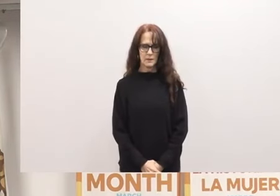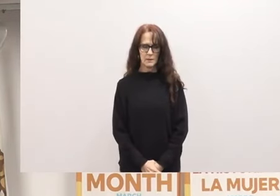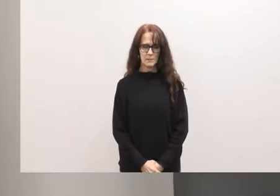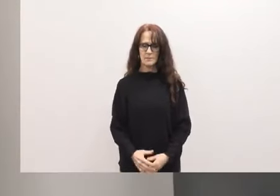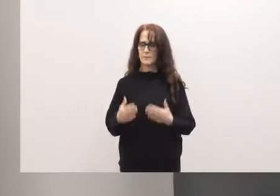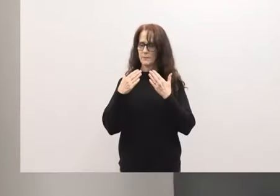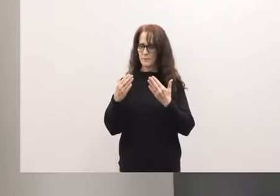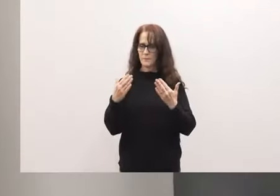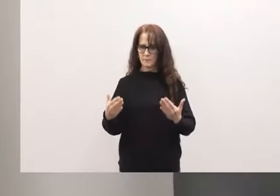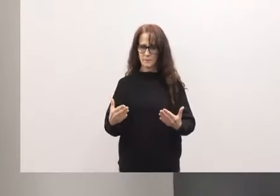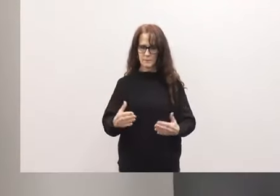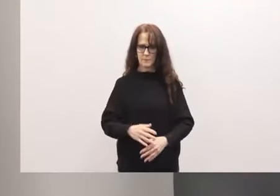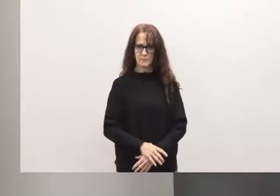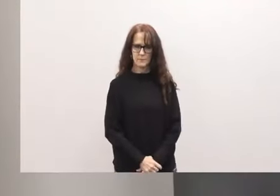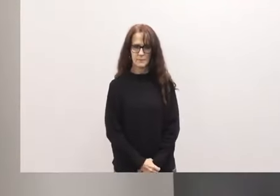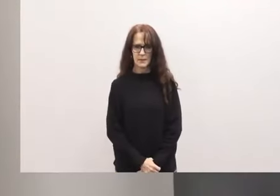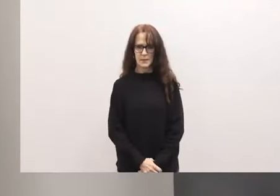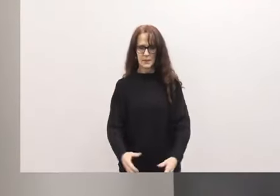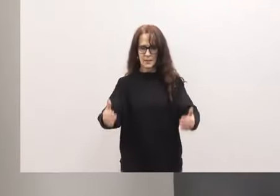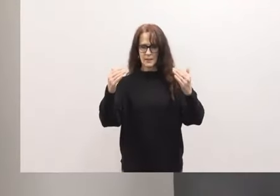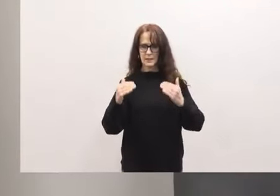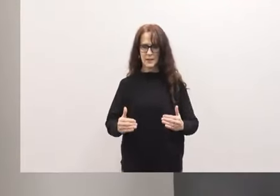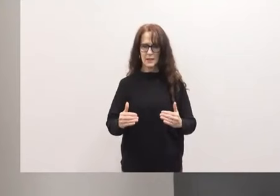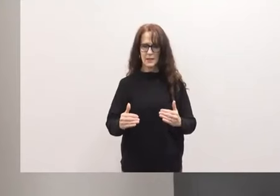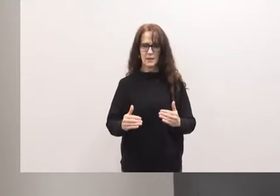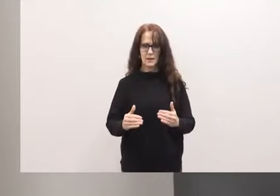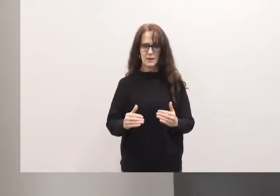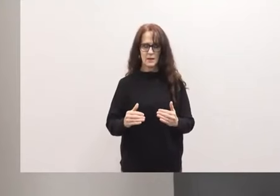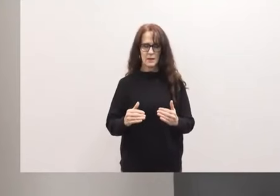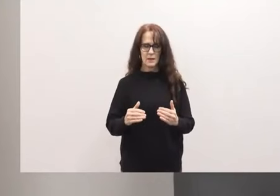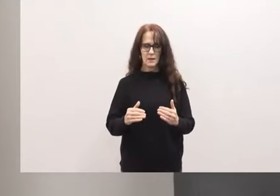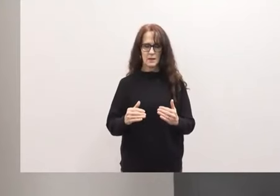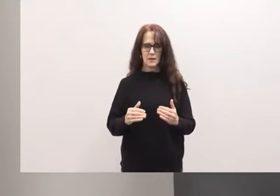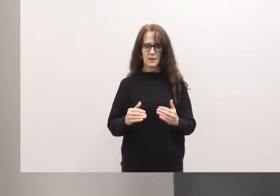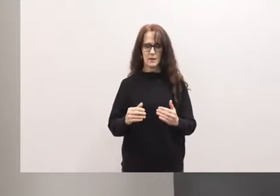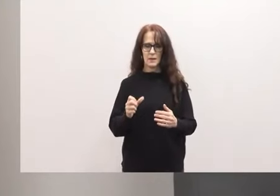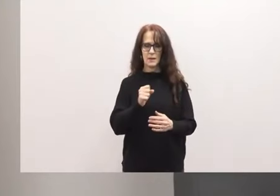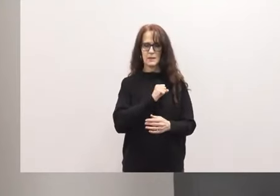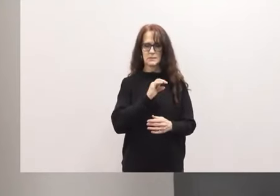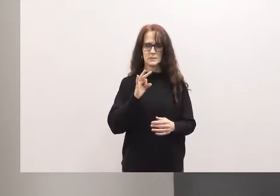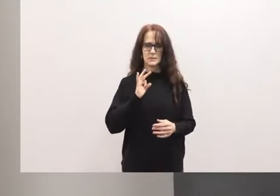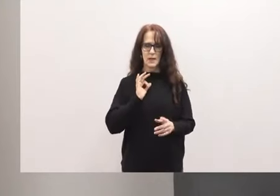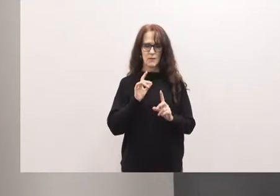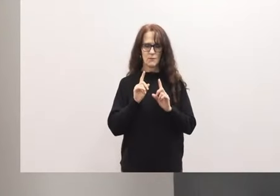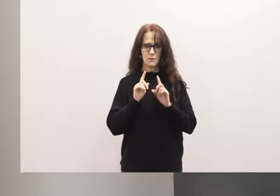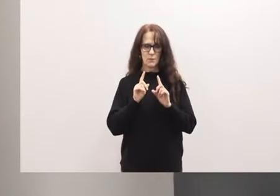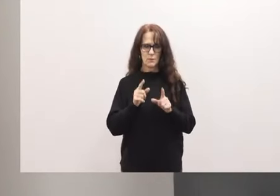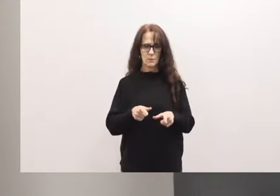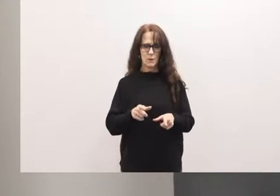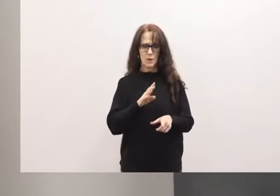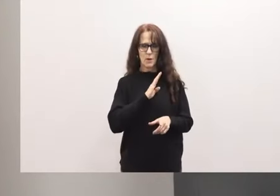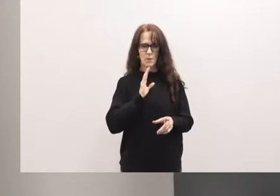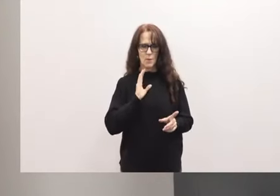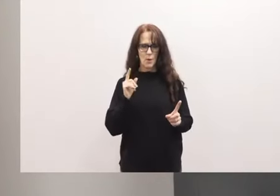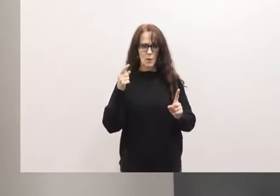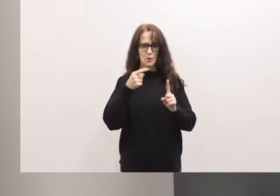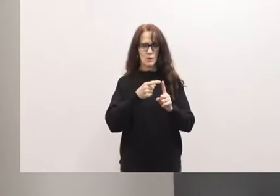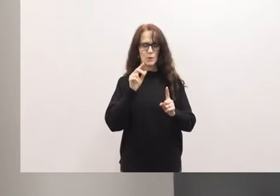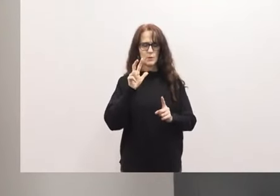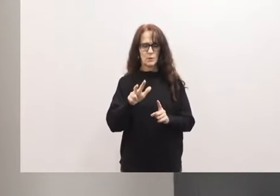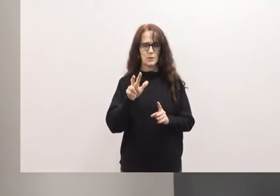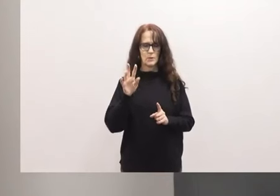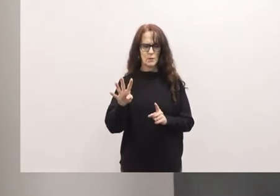Thank you. Next on the agenda, we have our staff report, board goals